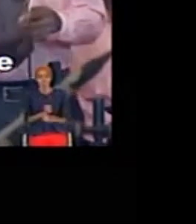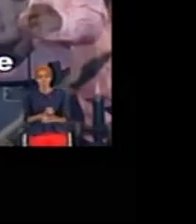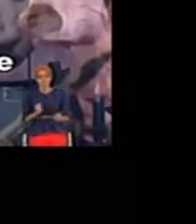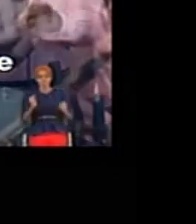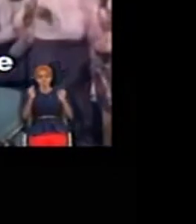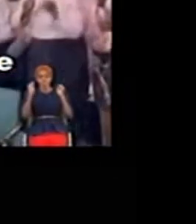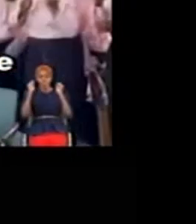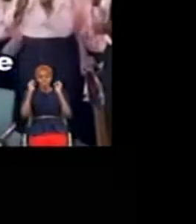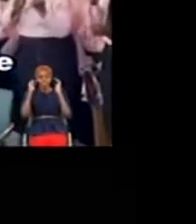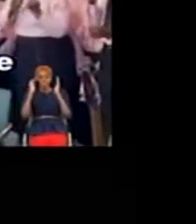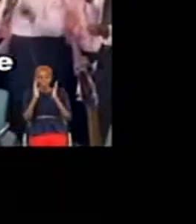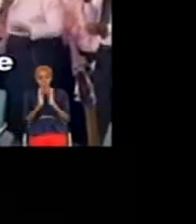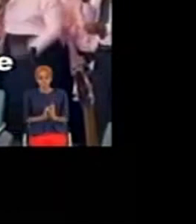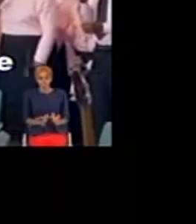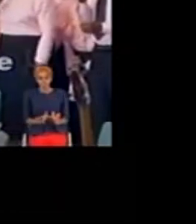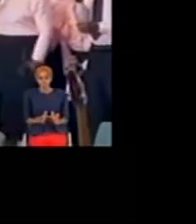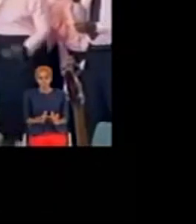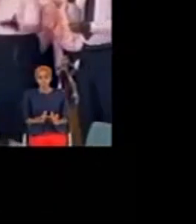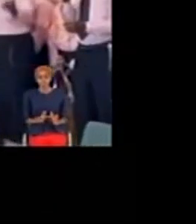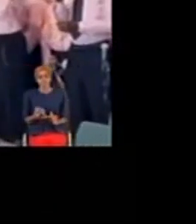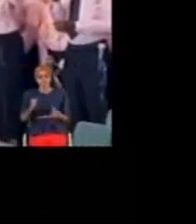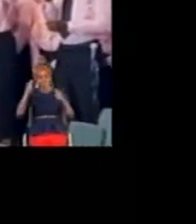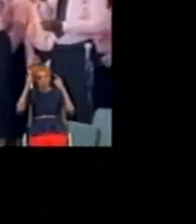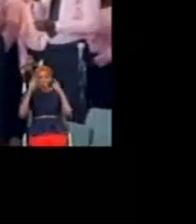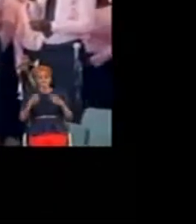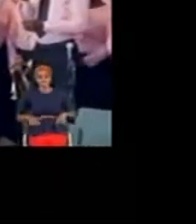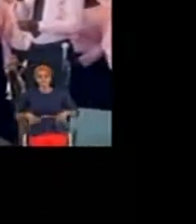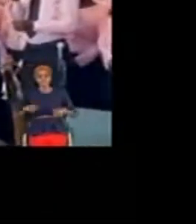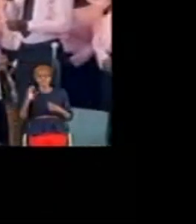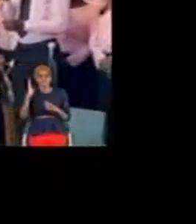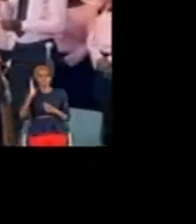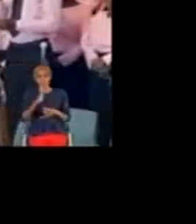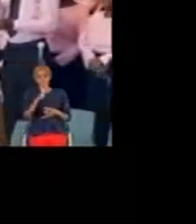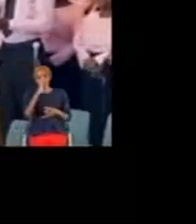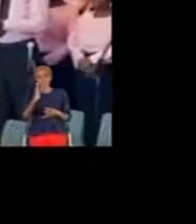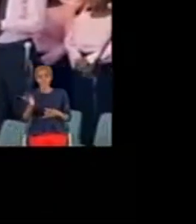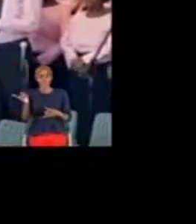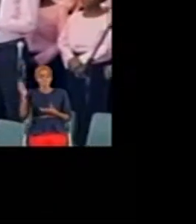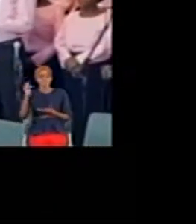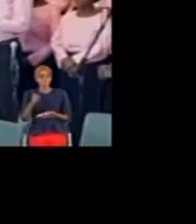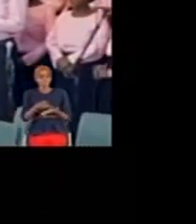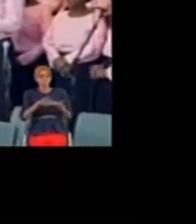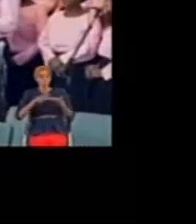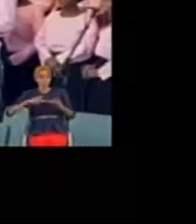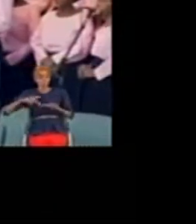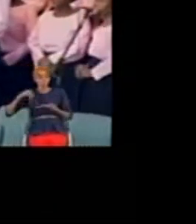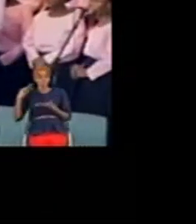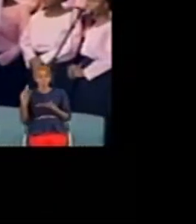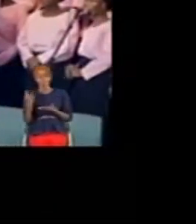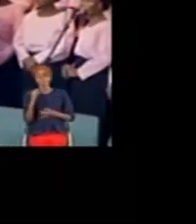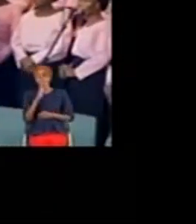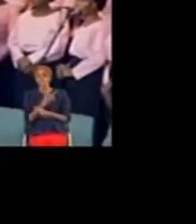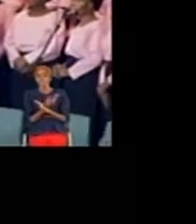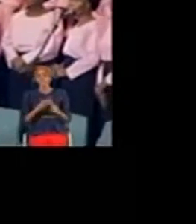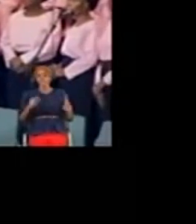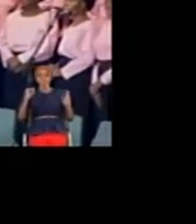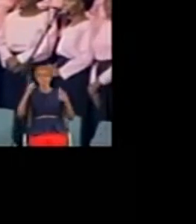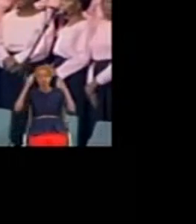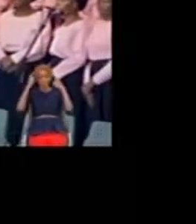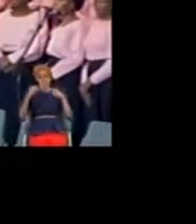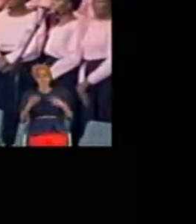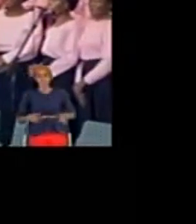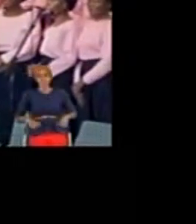the Savior. A crown of life will be the portion of the redeemed.